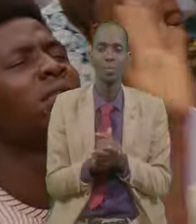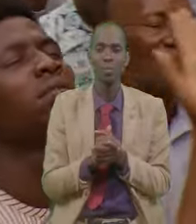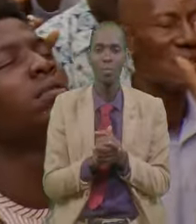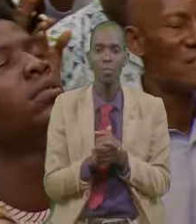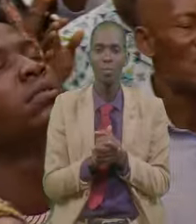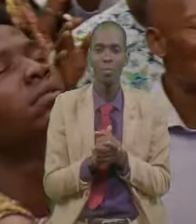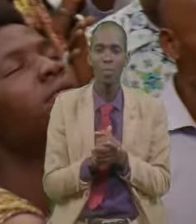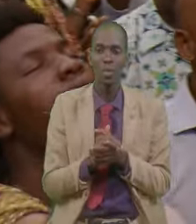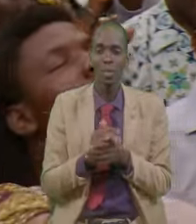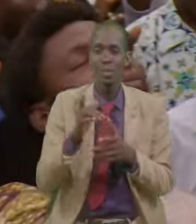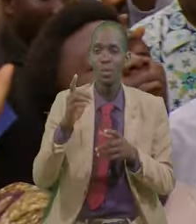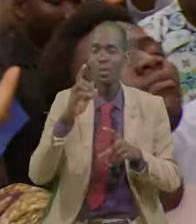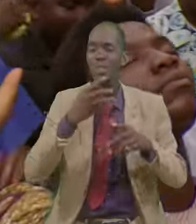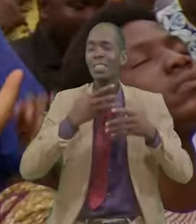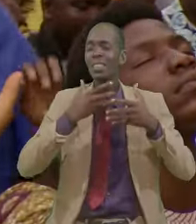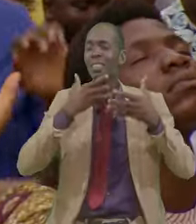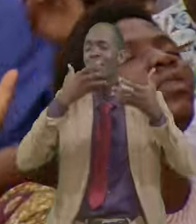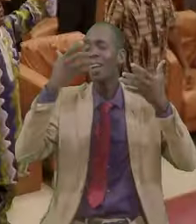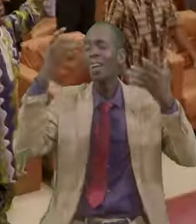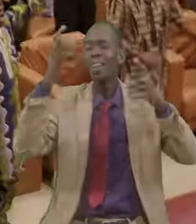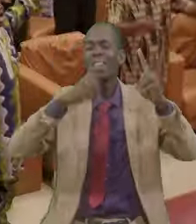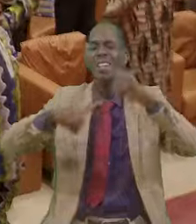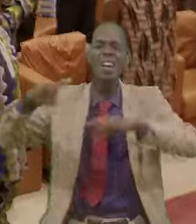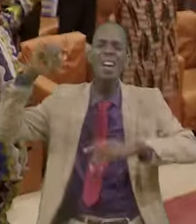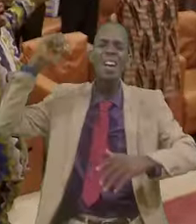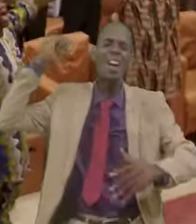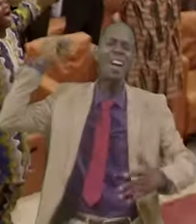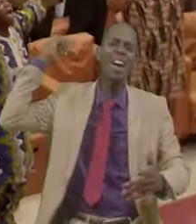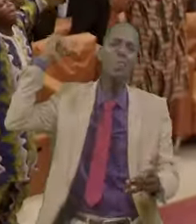Give an amen you are going to take back home.